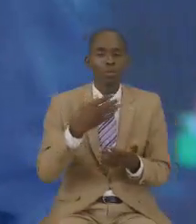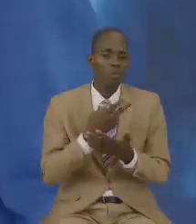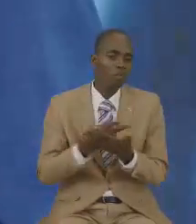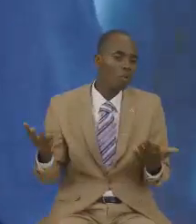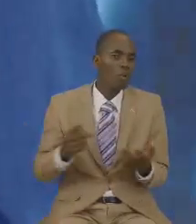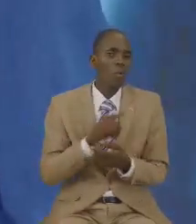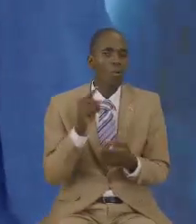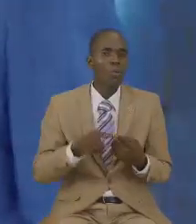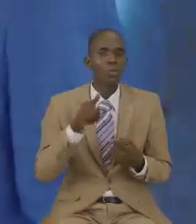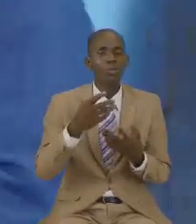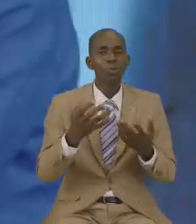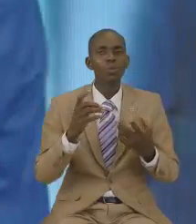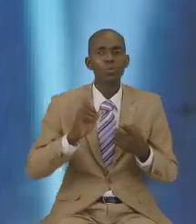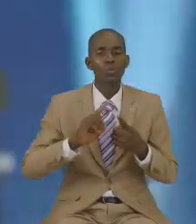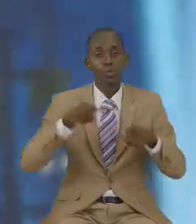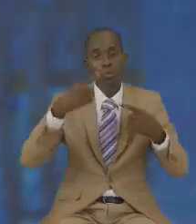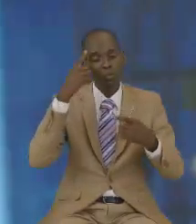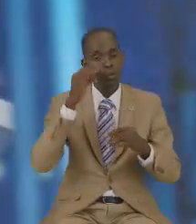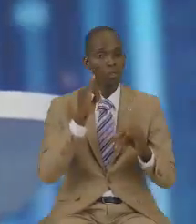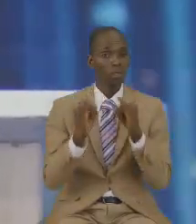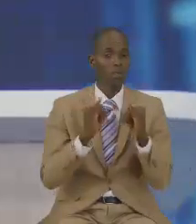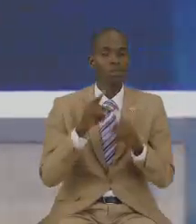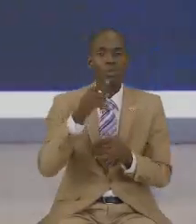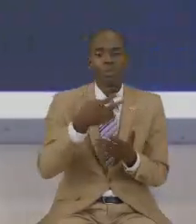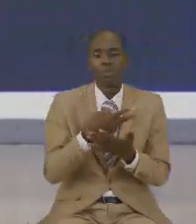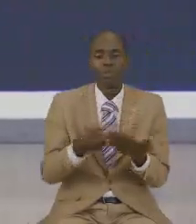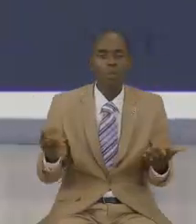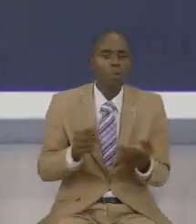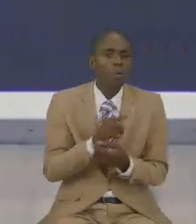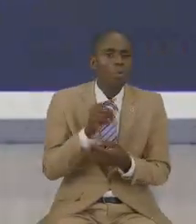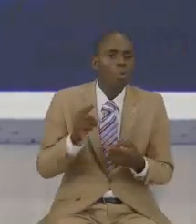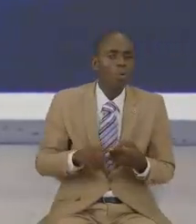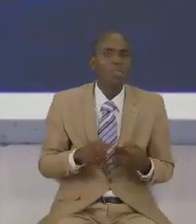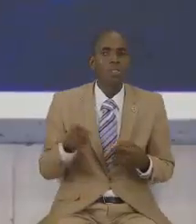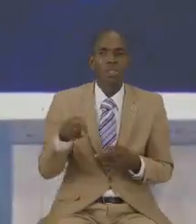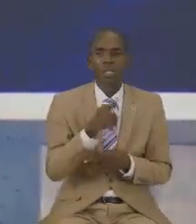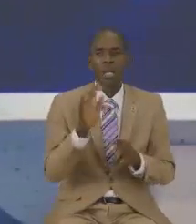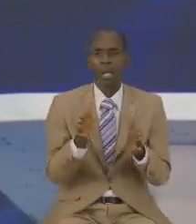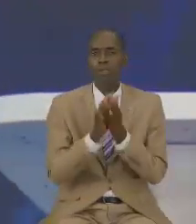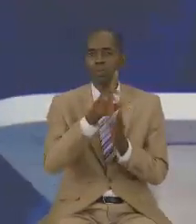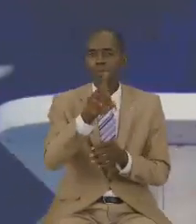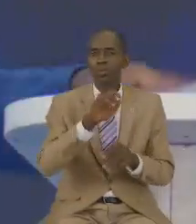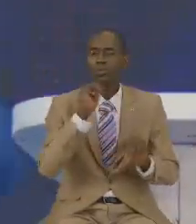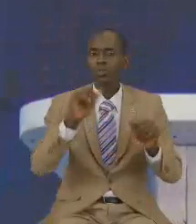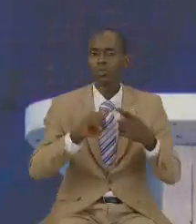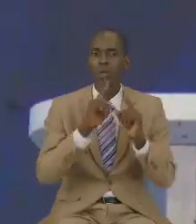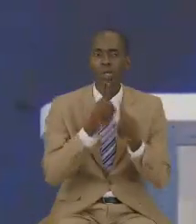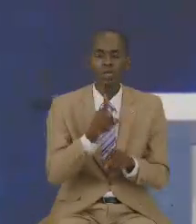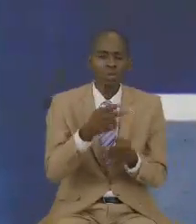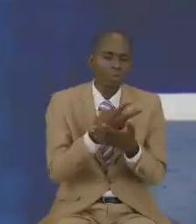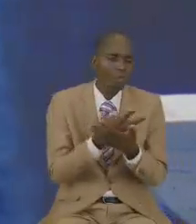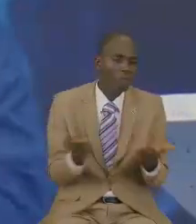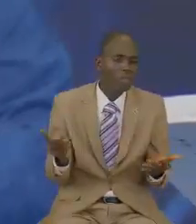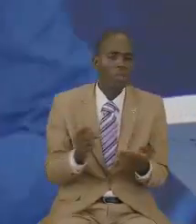when you went to an interview. You failed when they asked you questions you couldn't answer. You